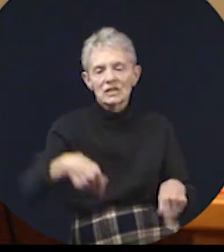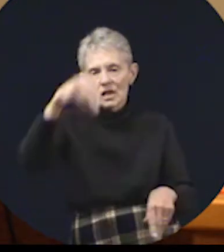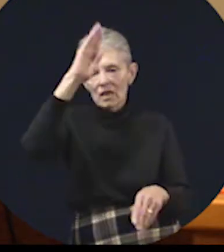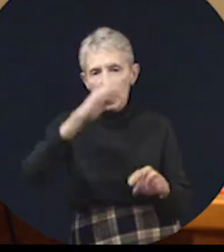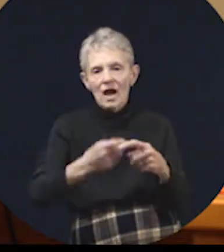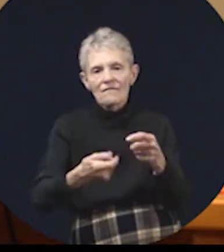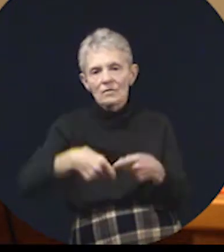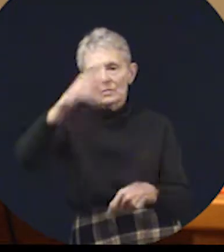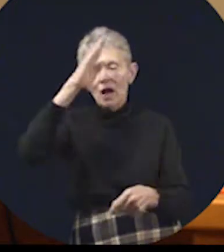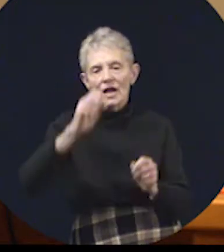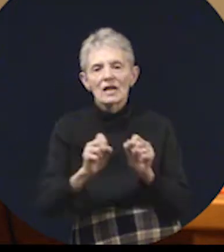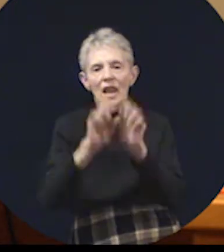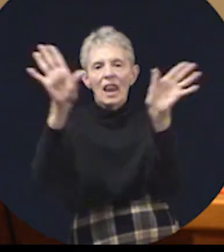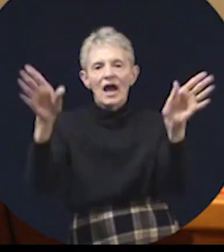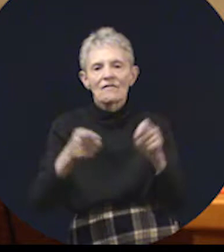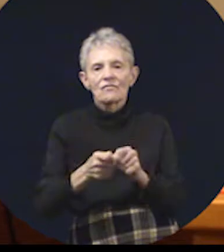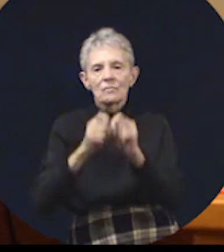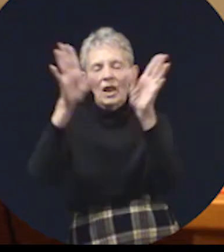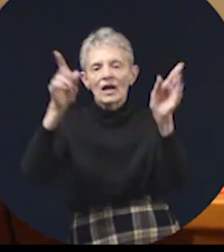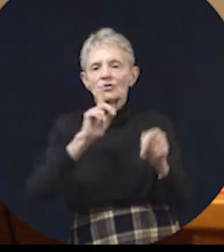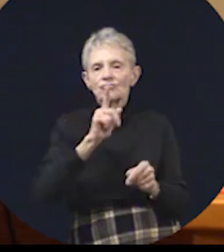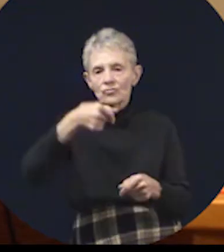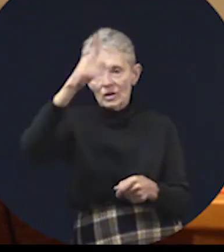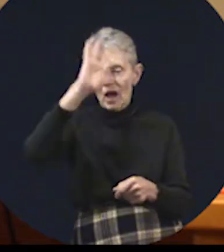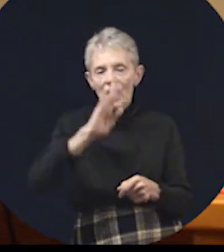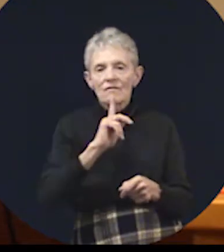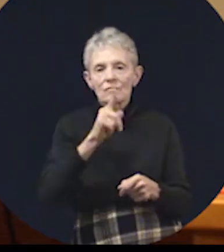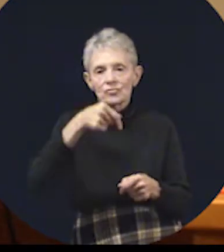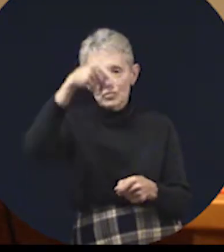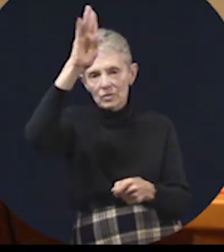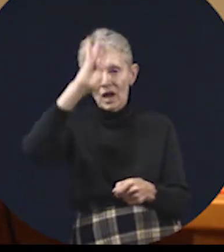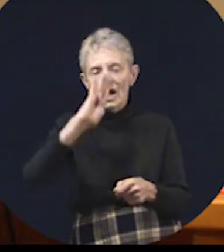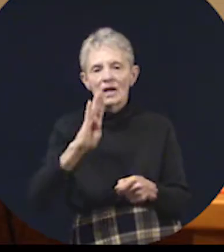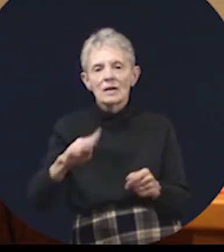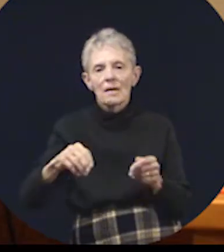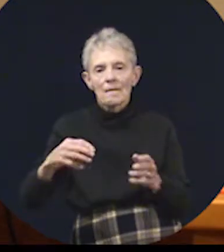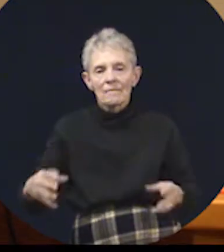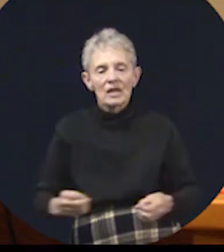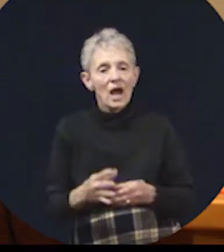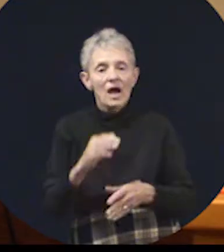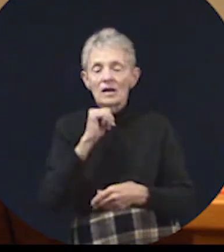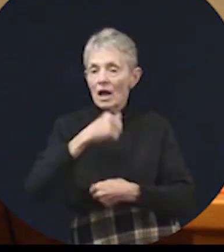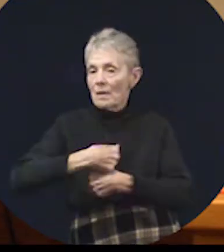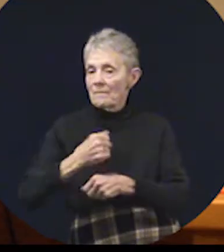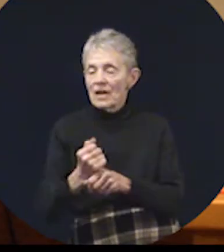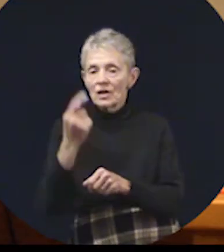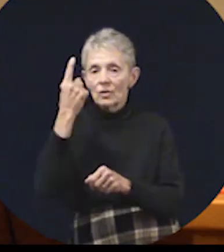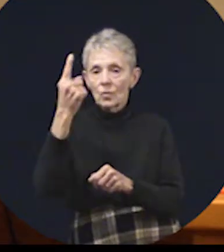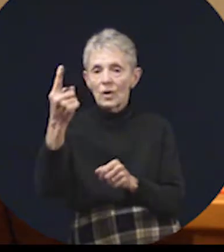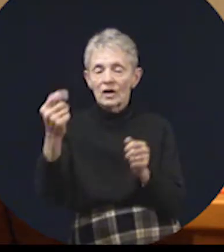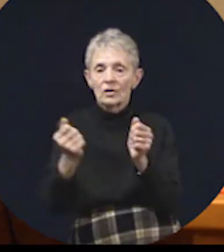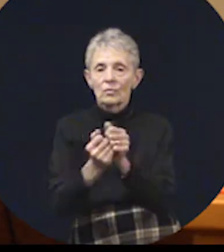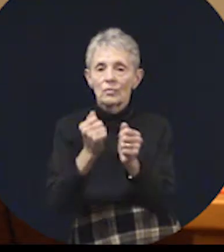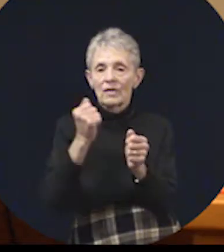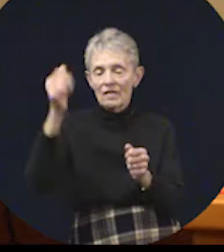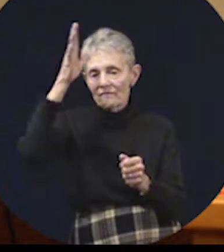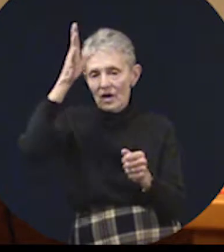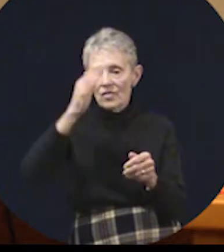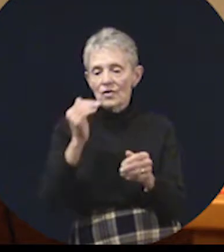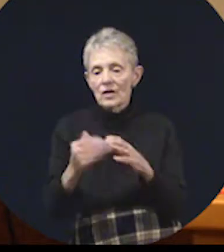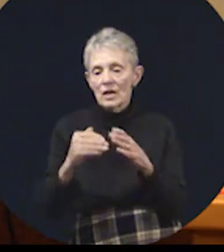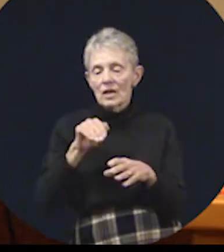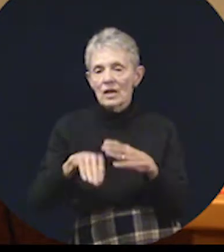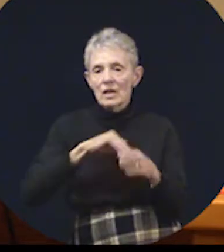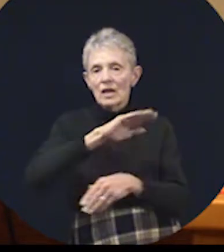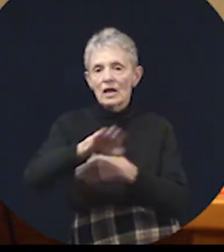God, light from light, true God from true God, begotten, not made, consubstantial with the Father, through